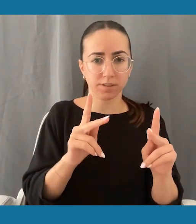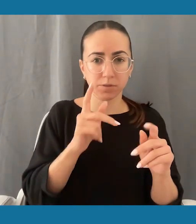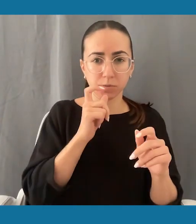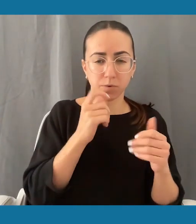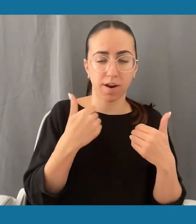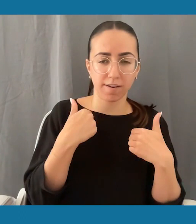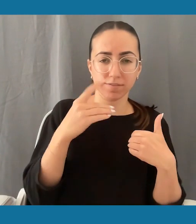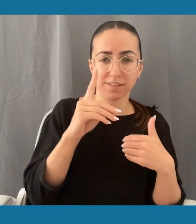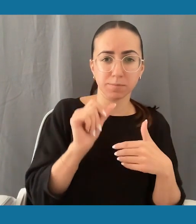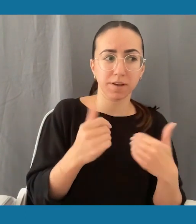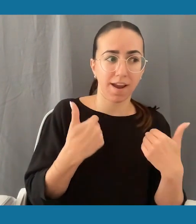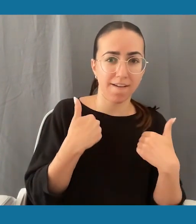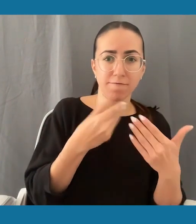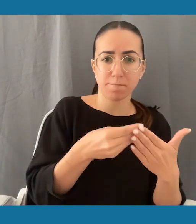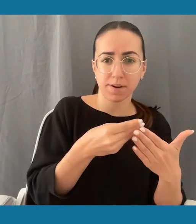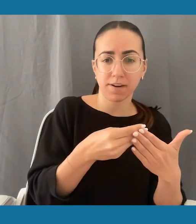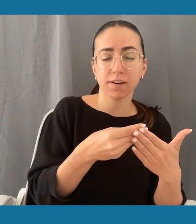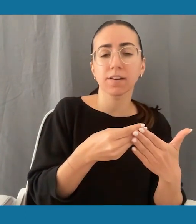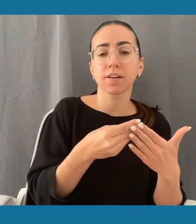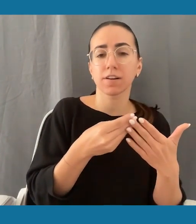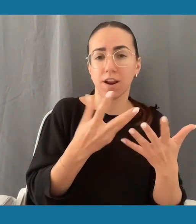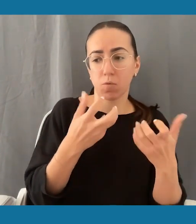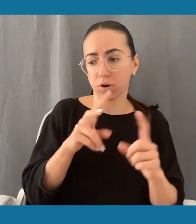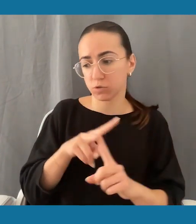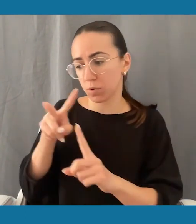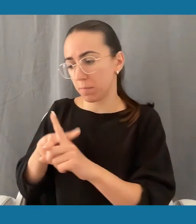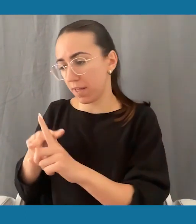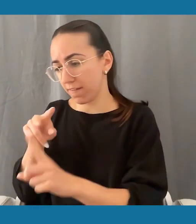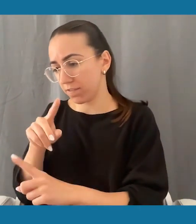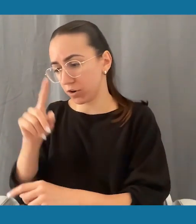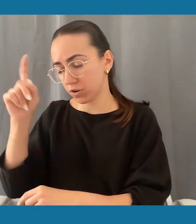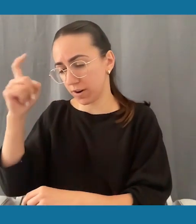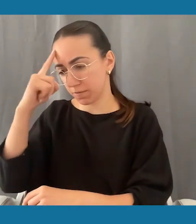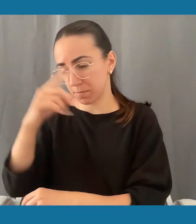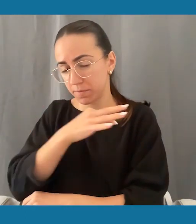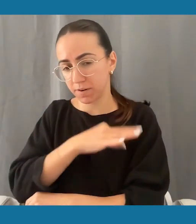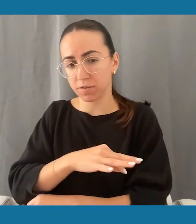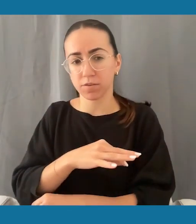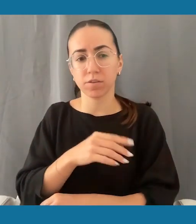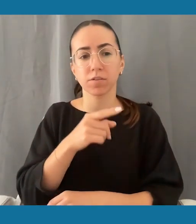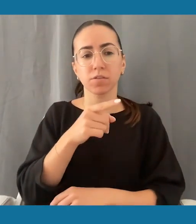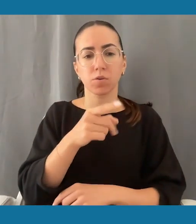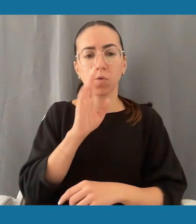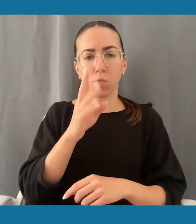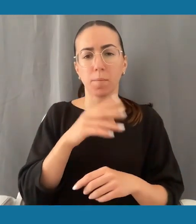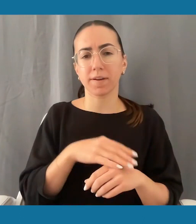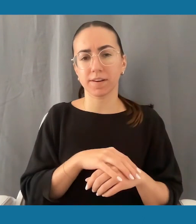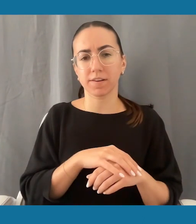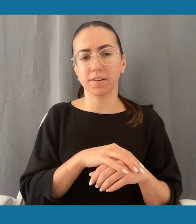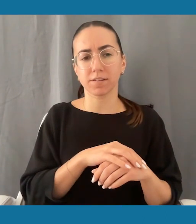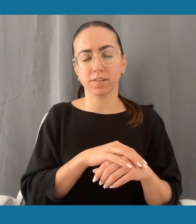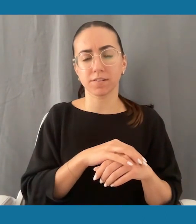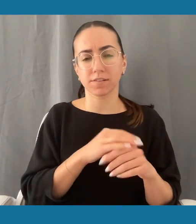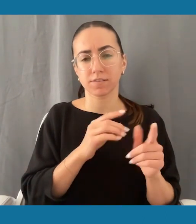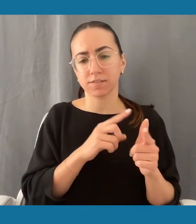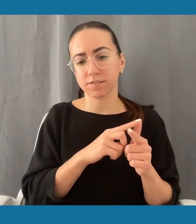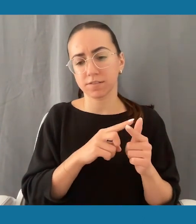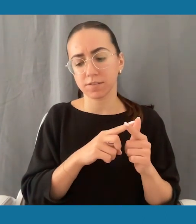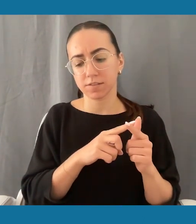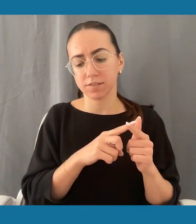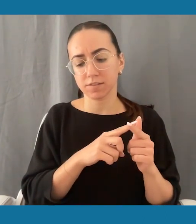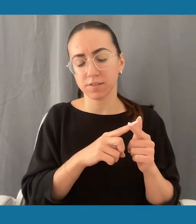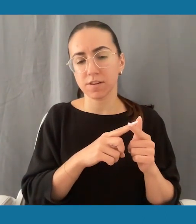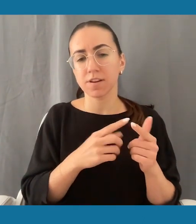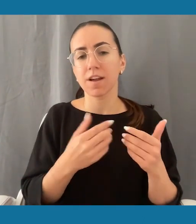disabled beneficiaries who have funds and wish to qualify for government benefits are pooled into the same